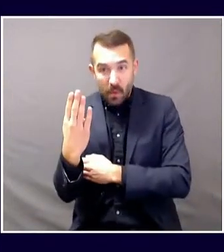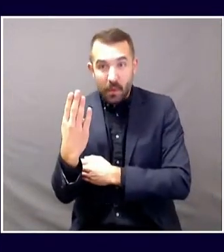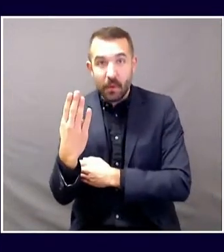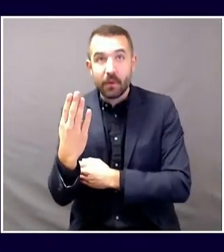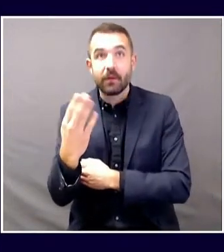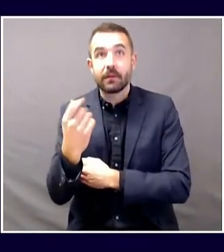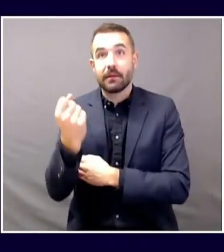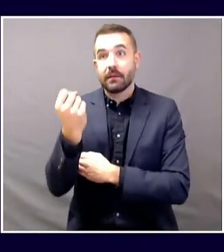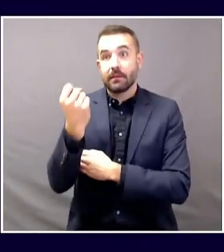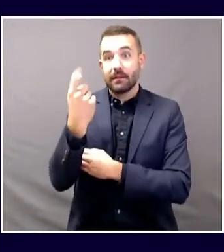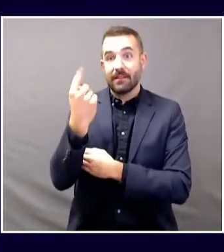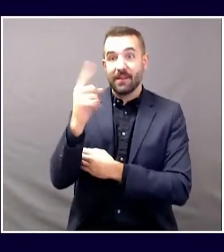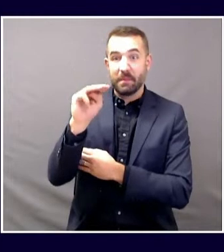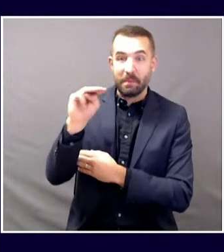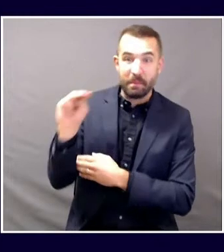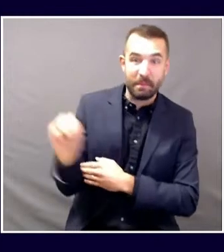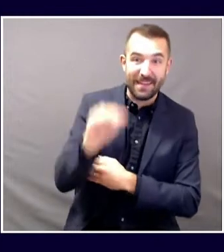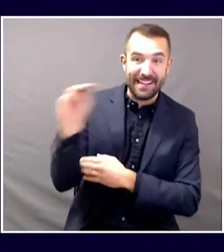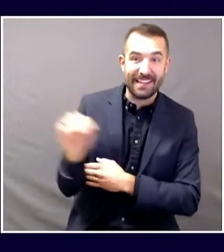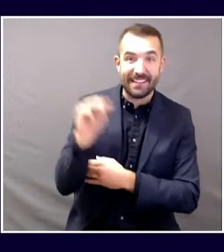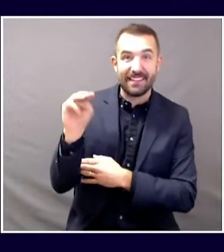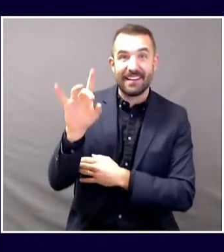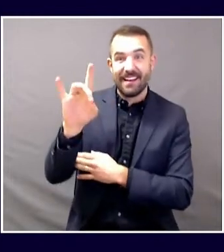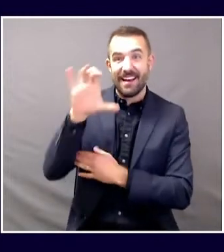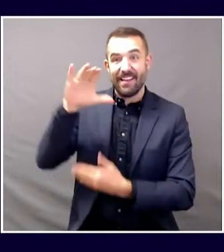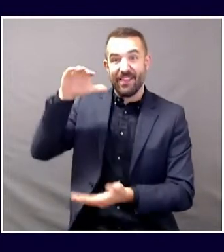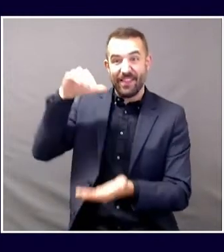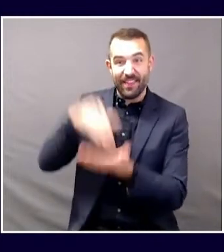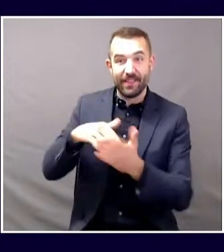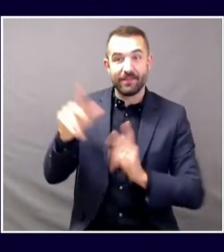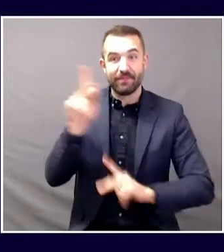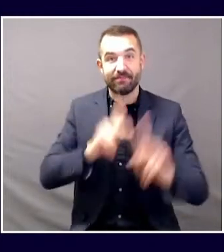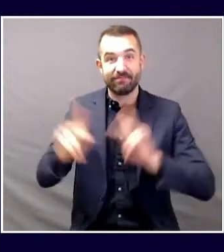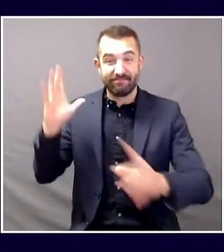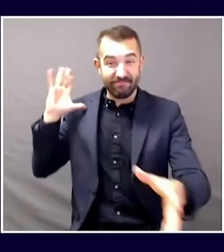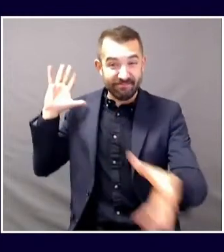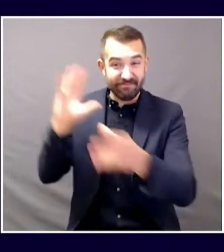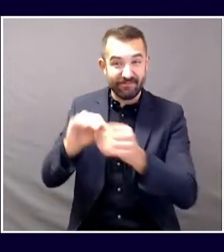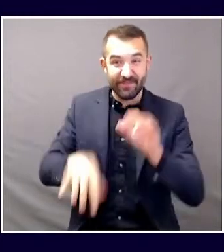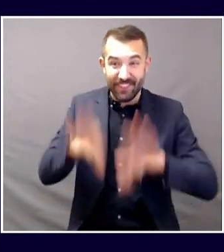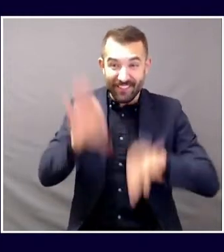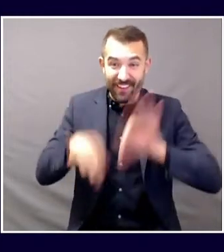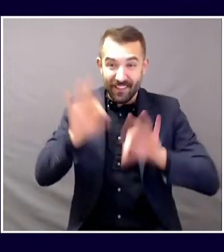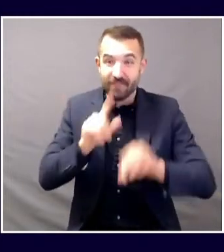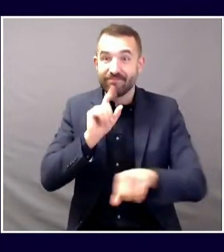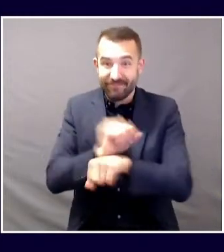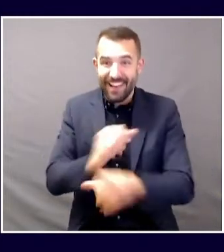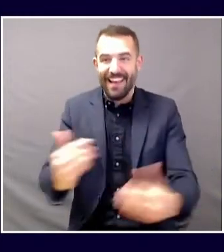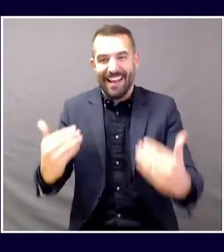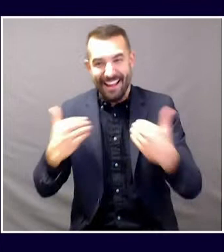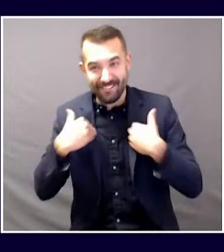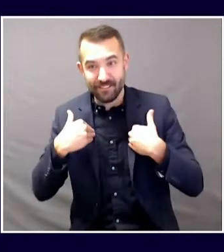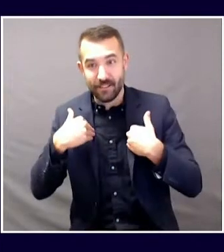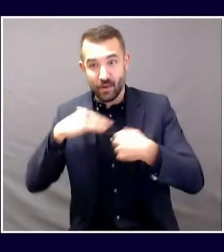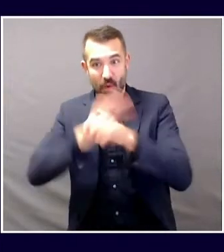11,800,000 people in the United States have been infected with COVID-19, and at least